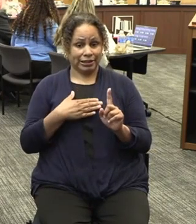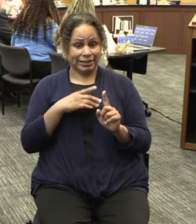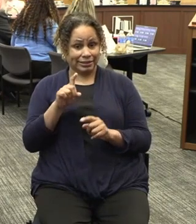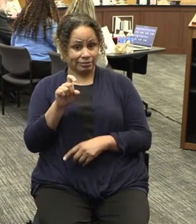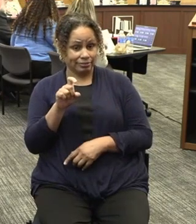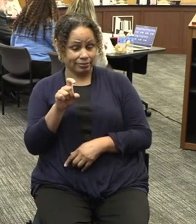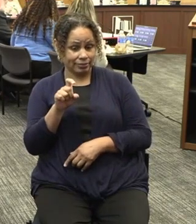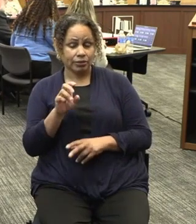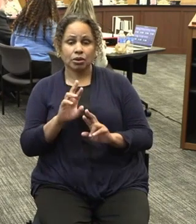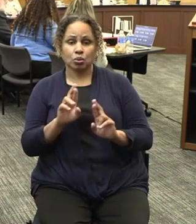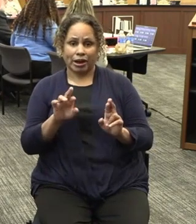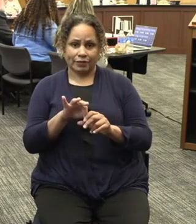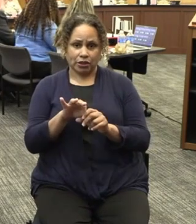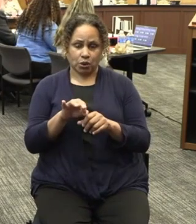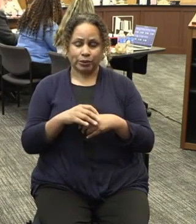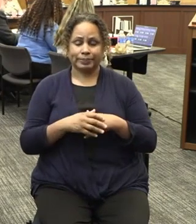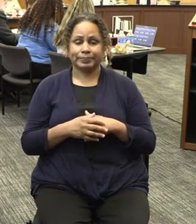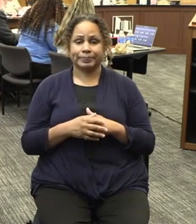Okay, we're ready for the vote.